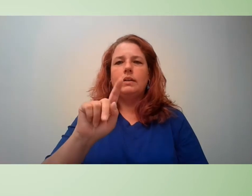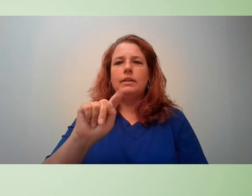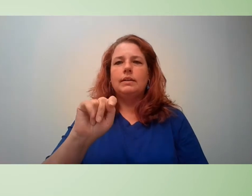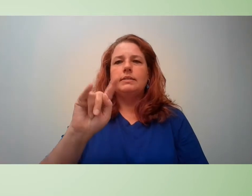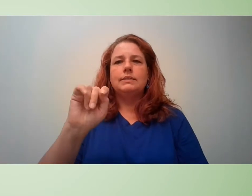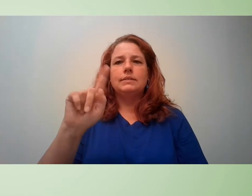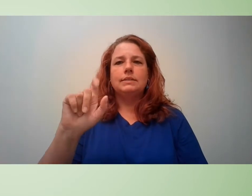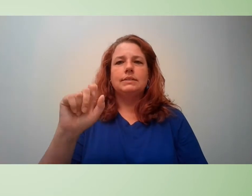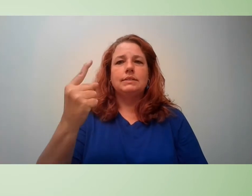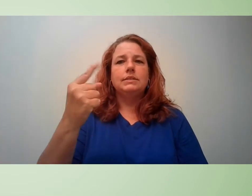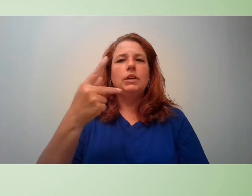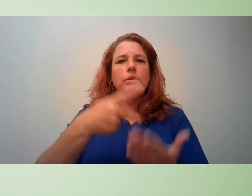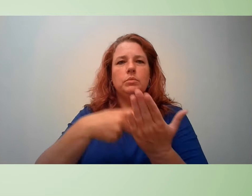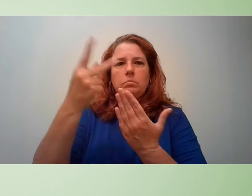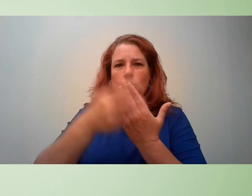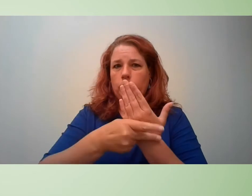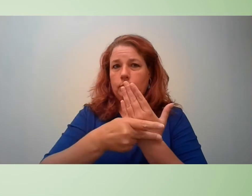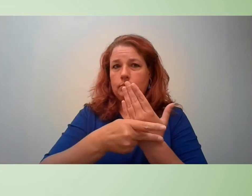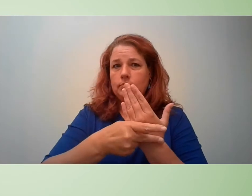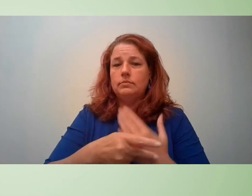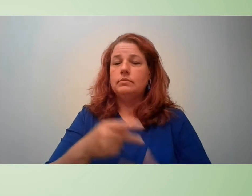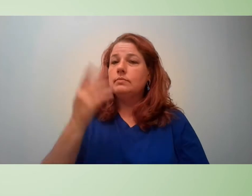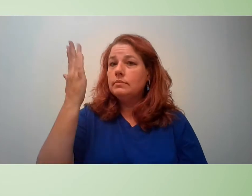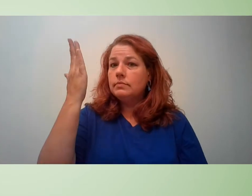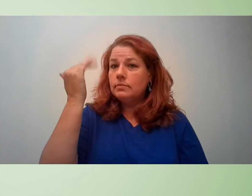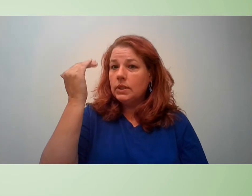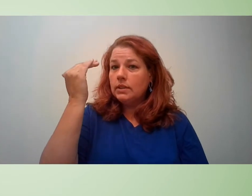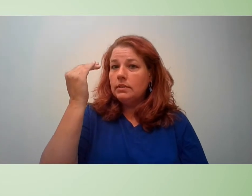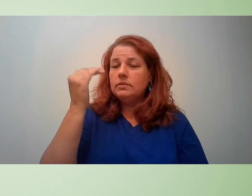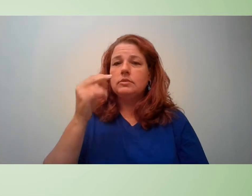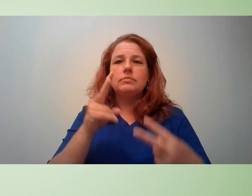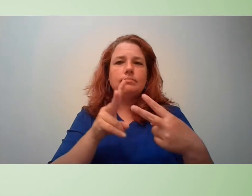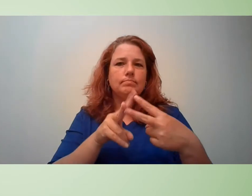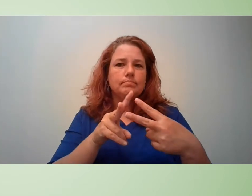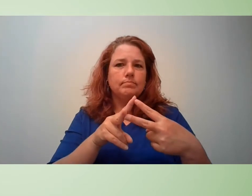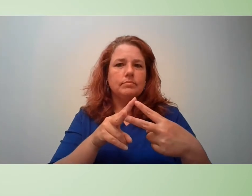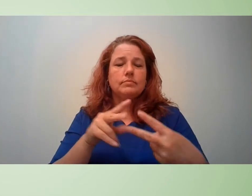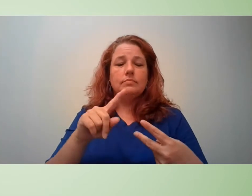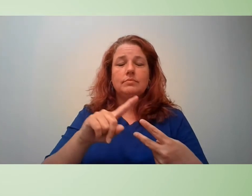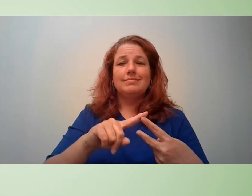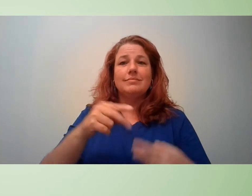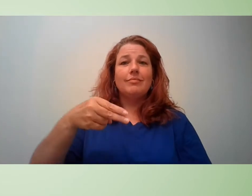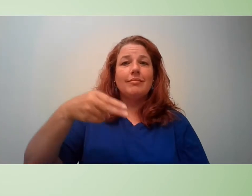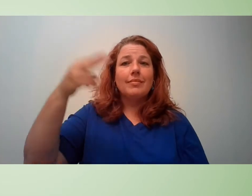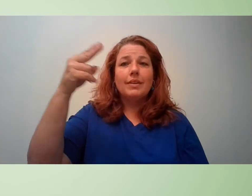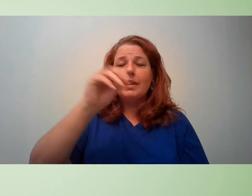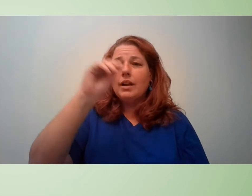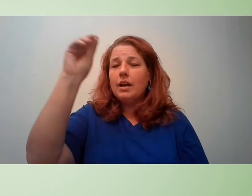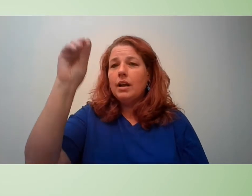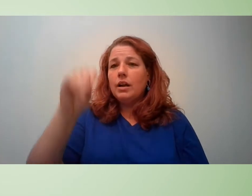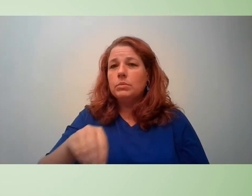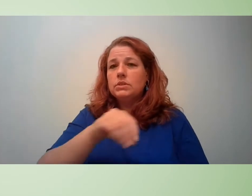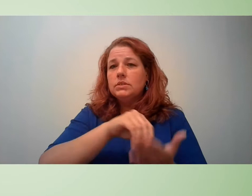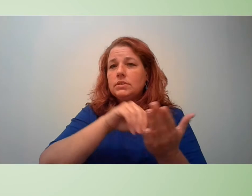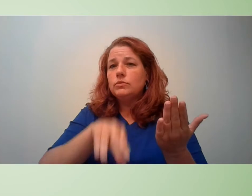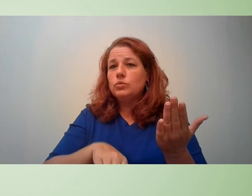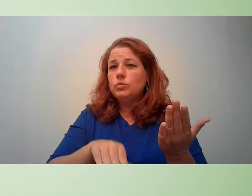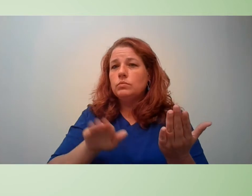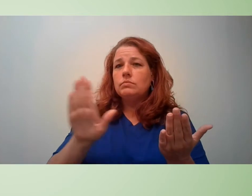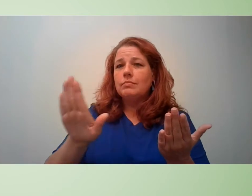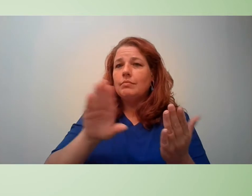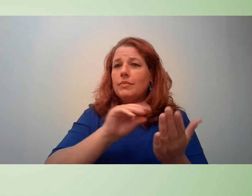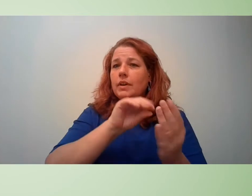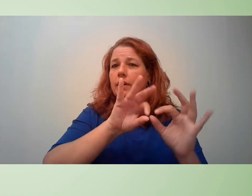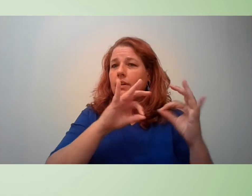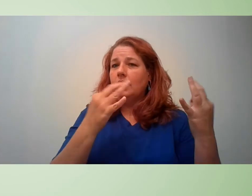all GSD students benefit from Title I funding. Every year, GSD creates a school-wide plan using feedback from families